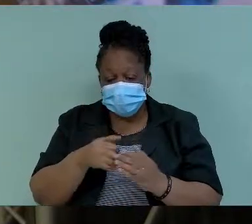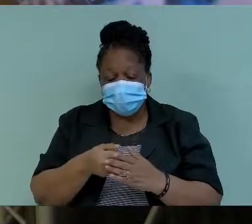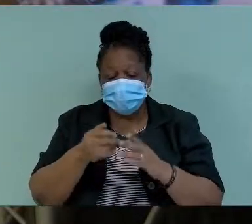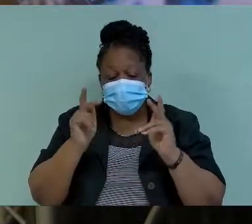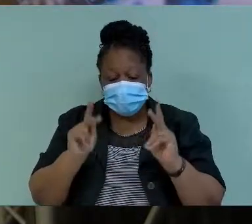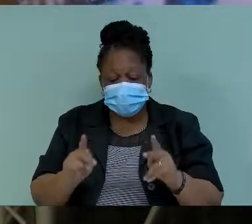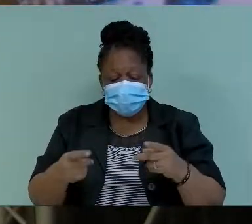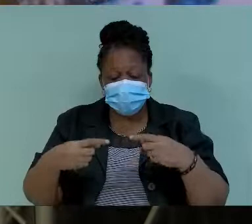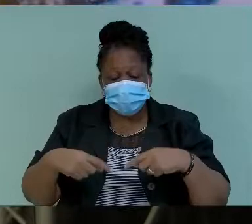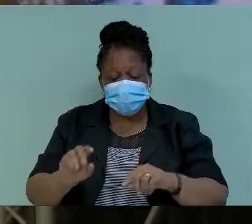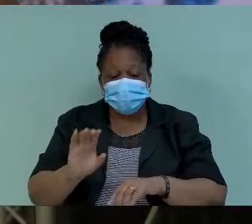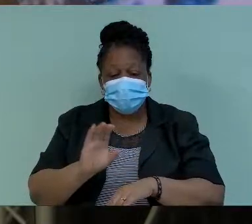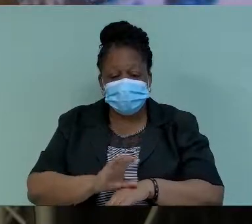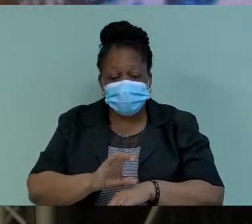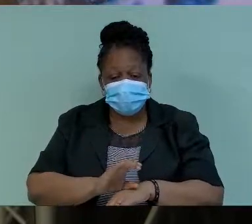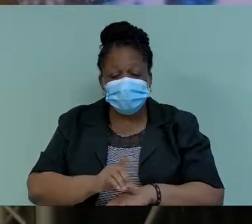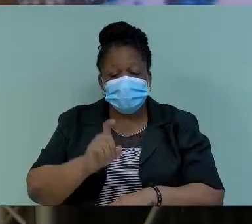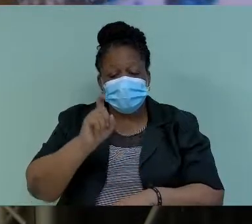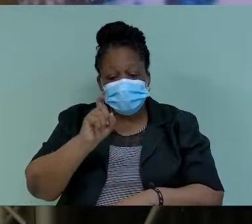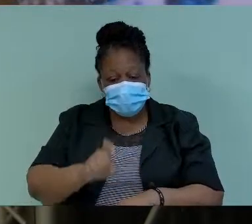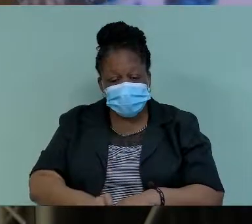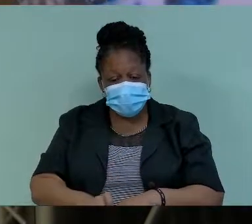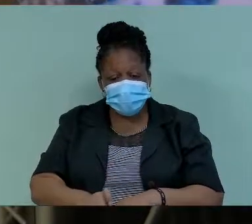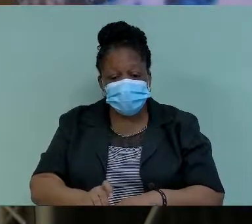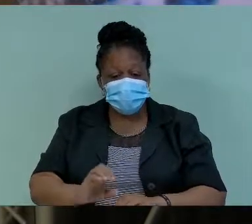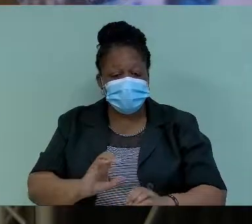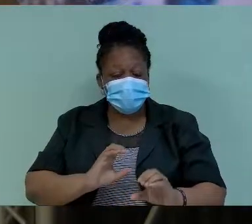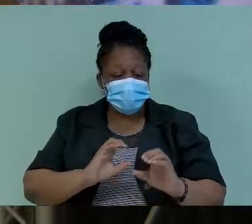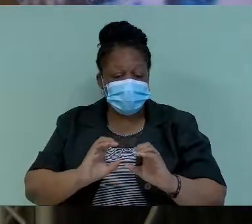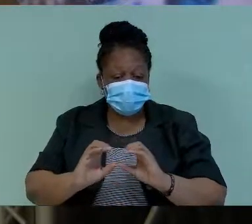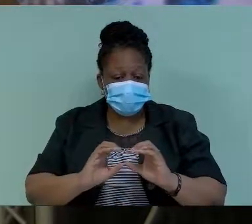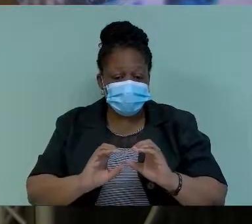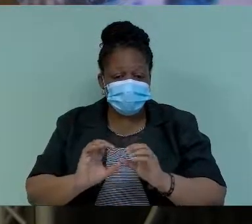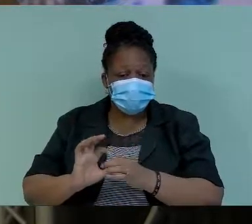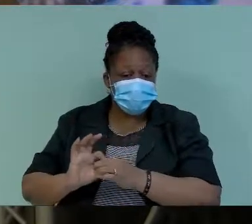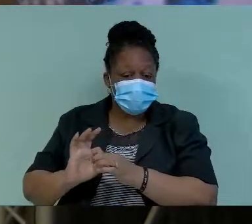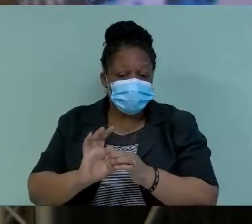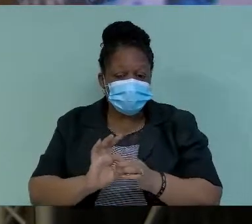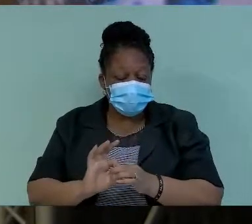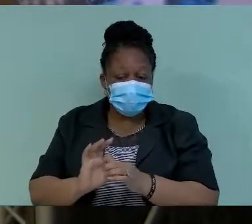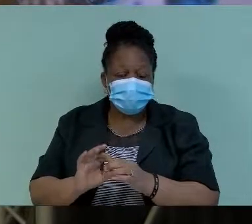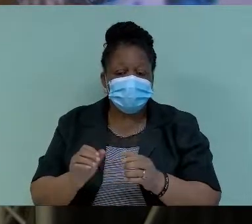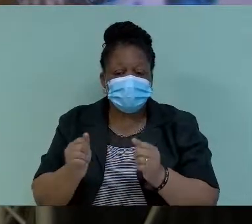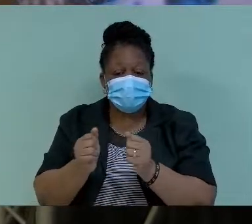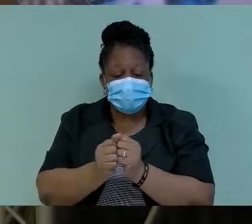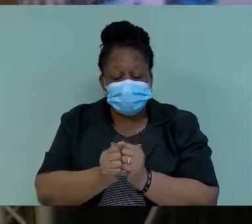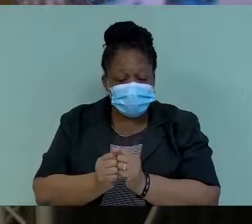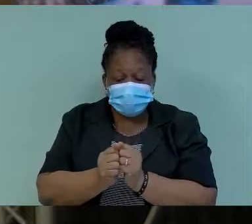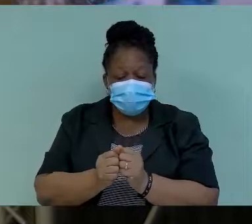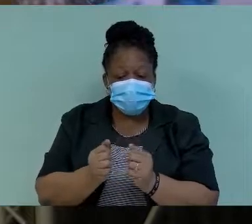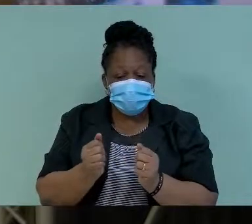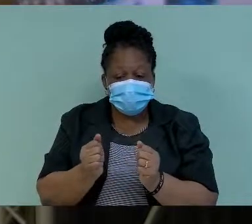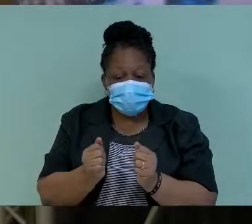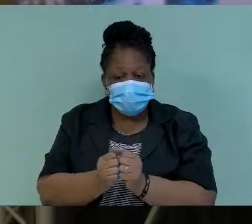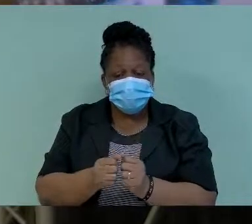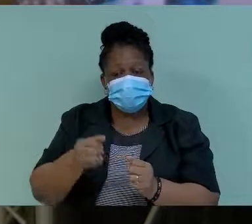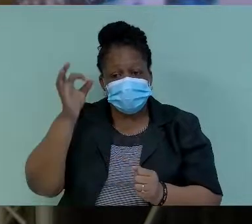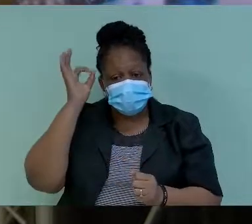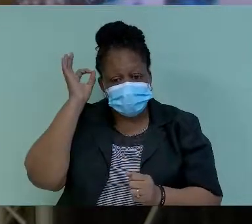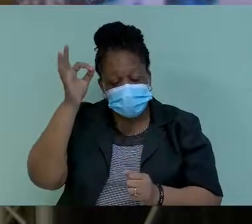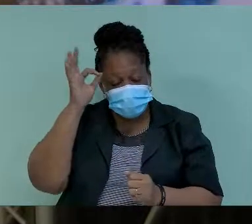worshipers to cooperate with your pastors to ensure that order